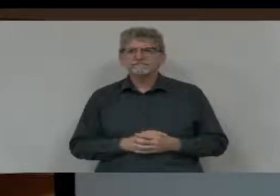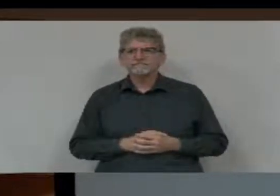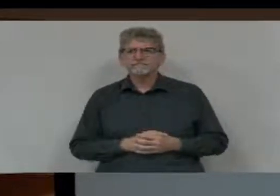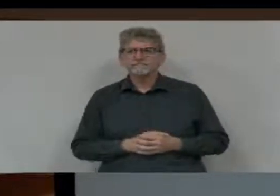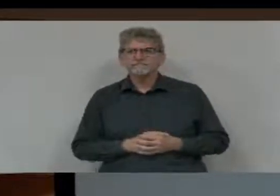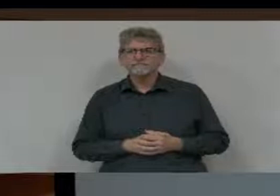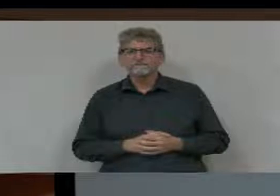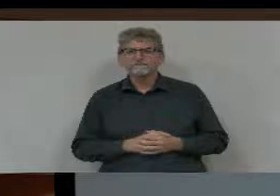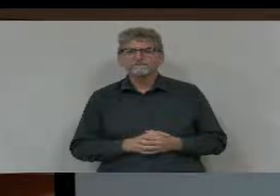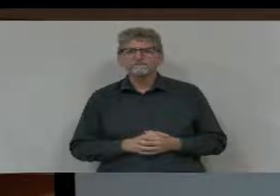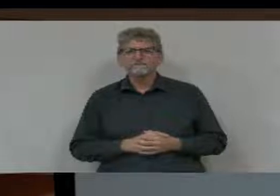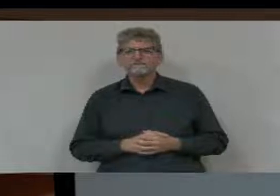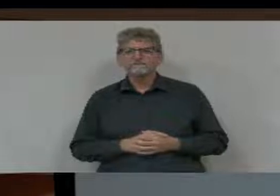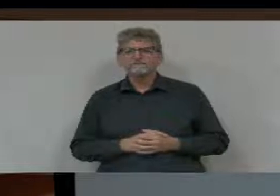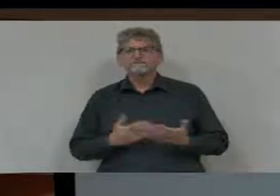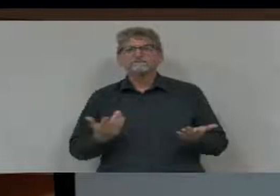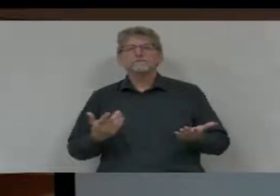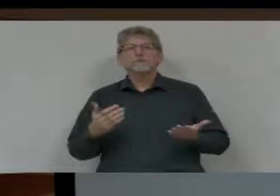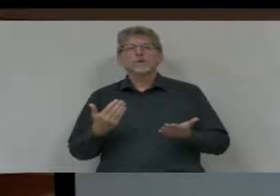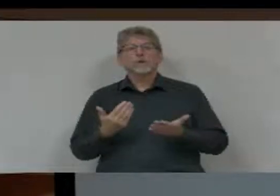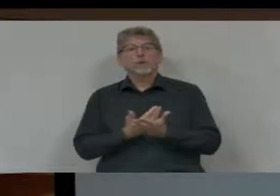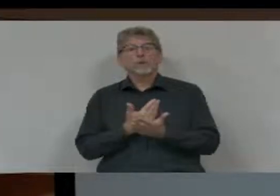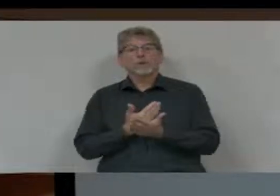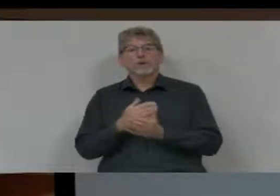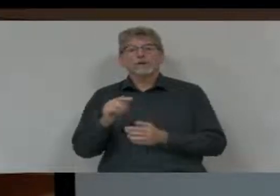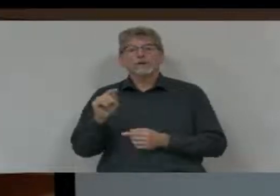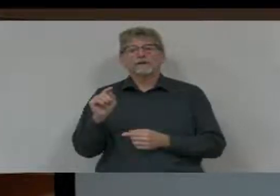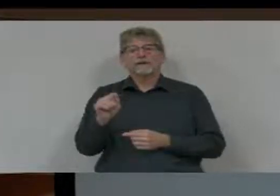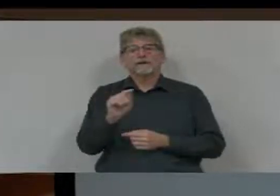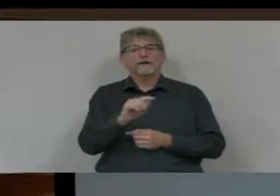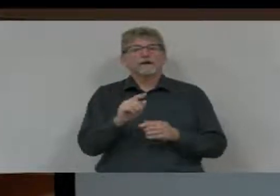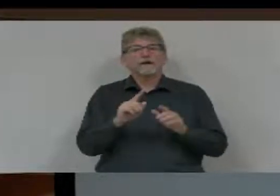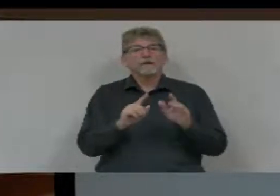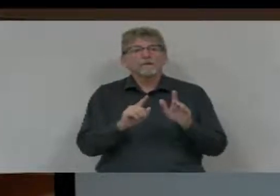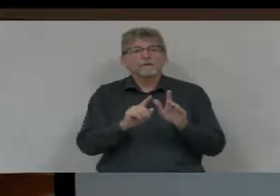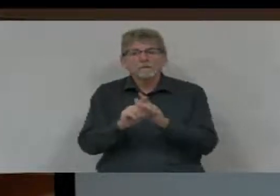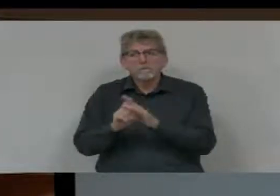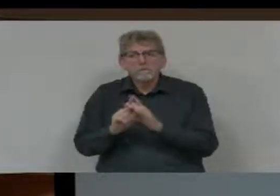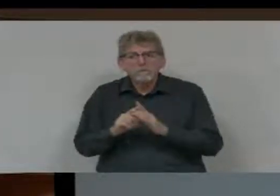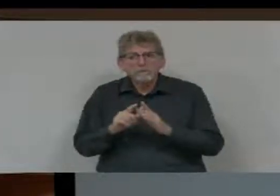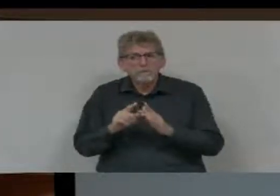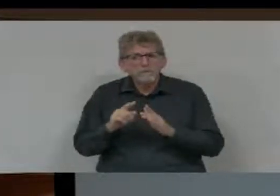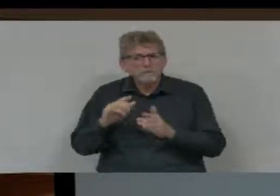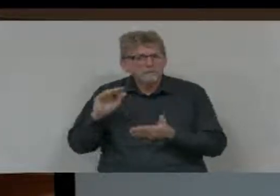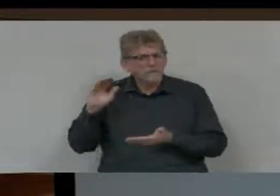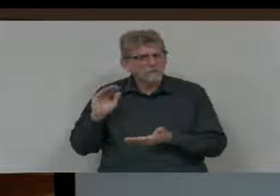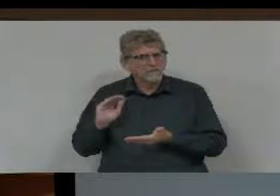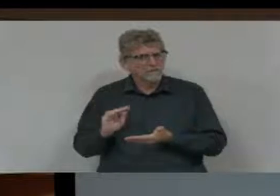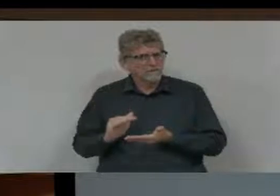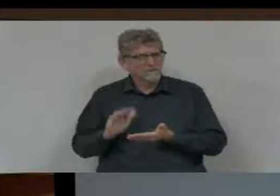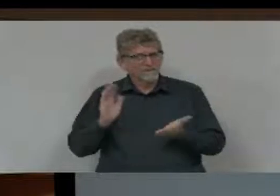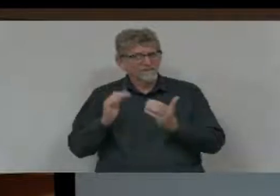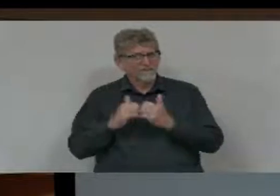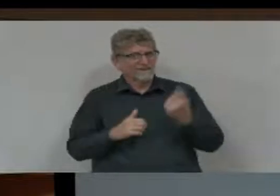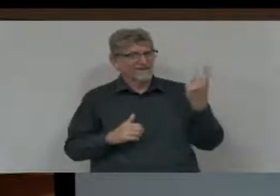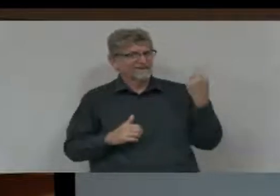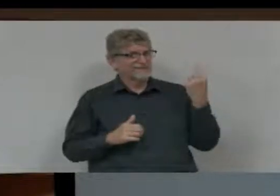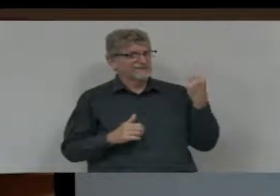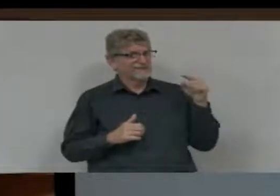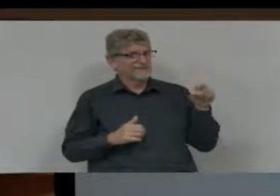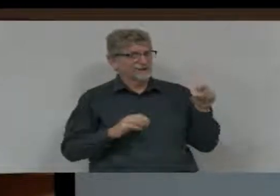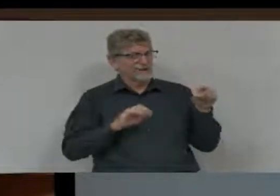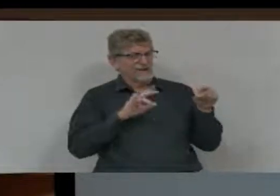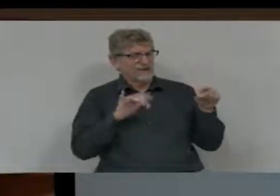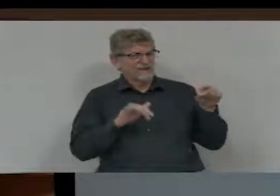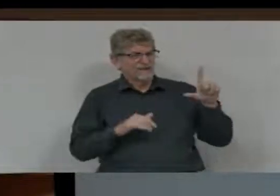While new local COVID-19 cases remain lower than they were in late 2020 and early 2021, we have seen a recent uptick